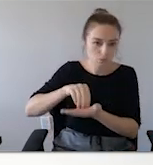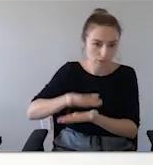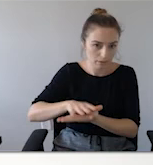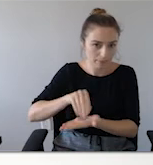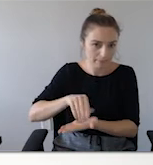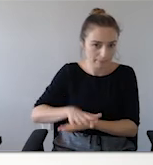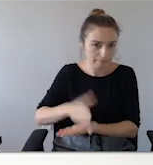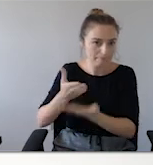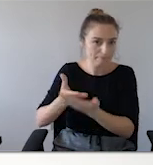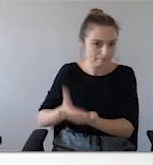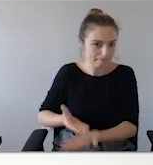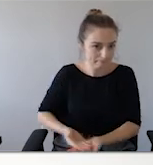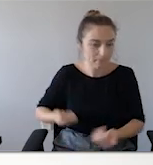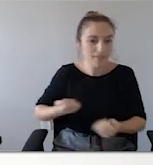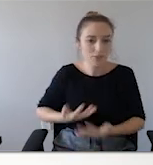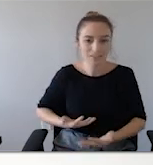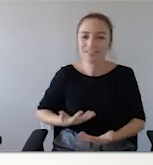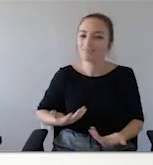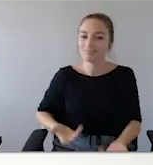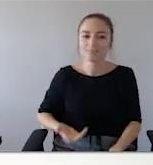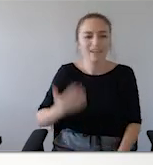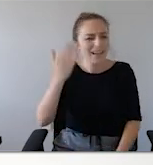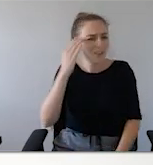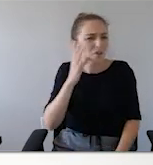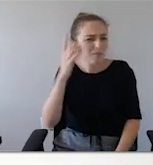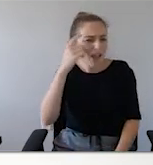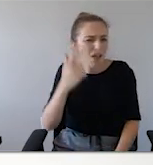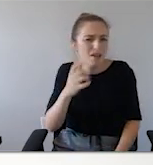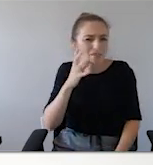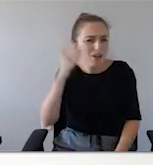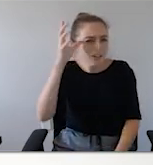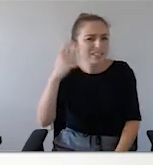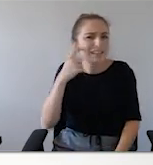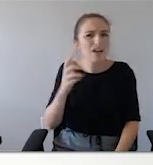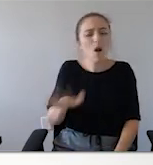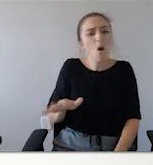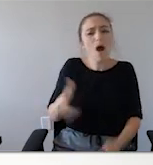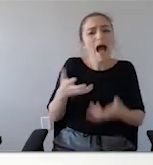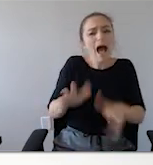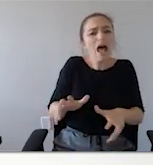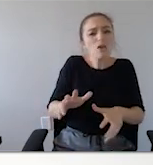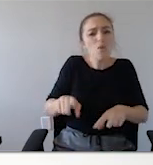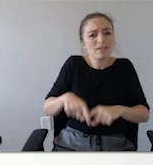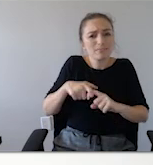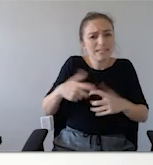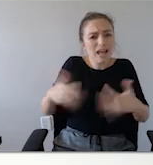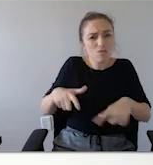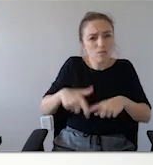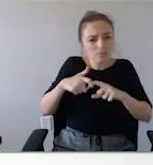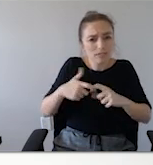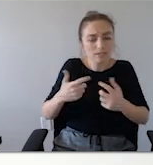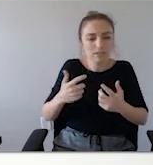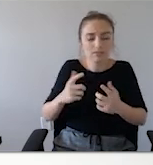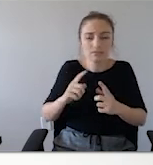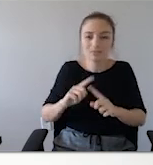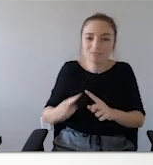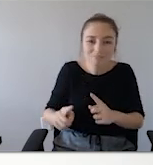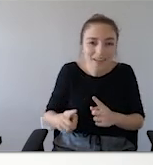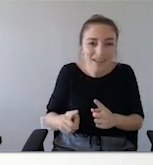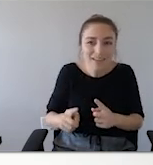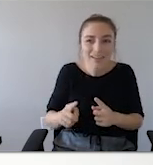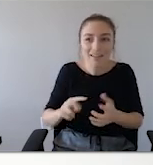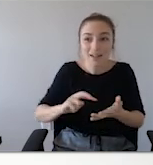And I know a lot of parents are like, but I don't want him suspended. Don't want that. But then you don't have the data to prove